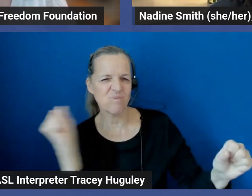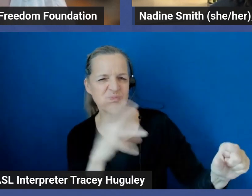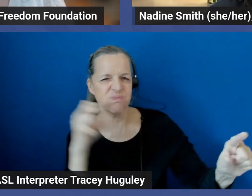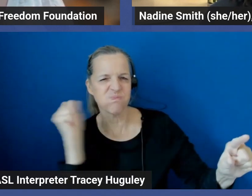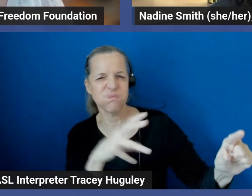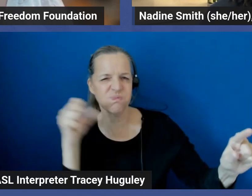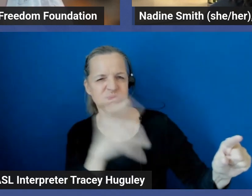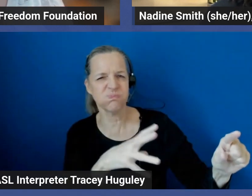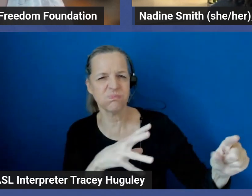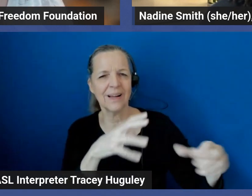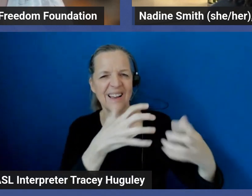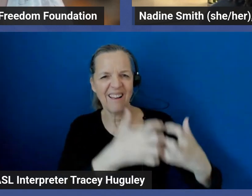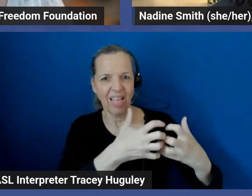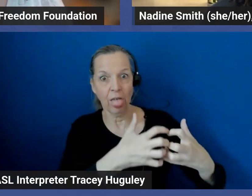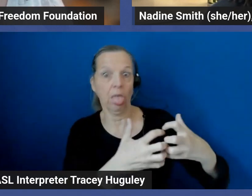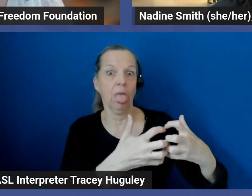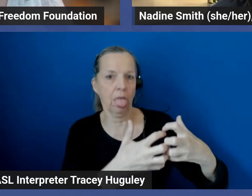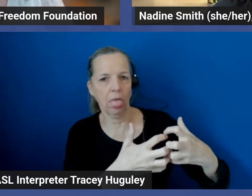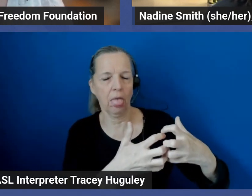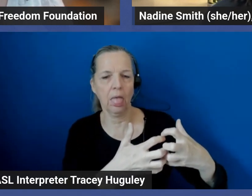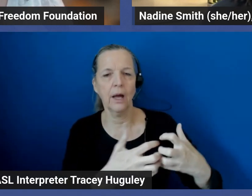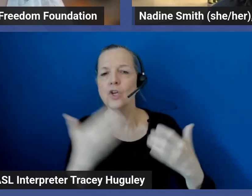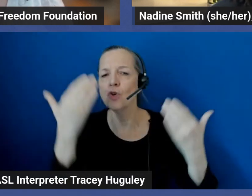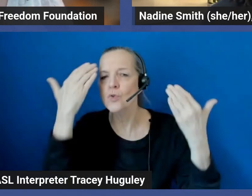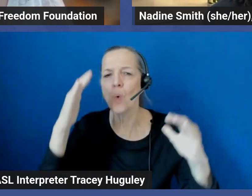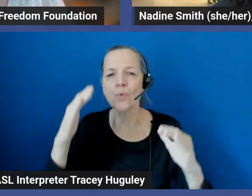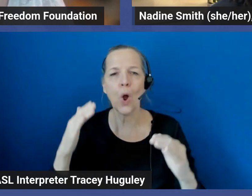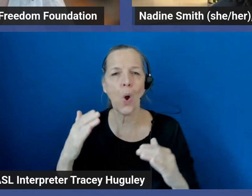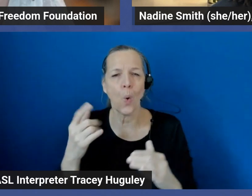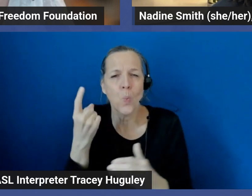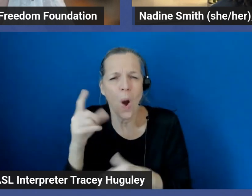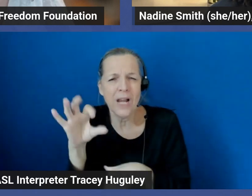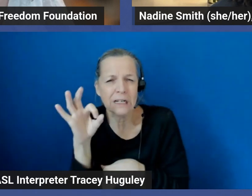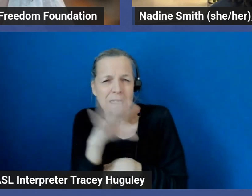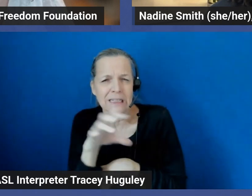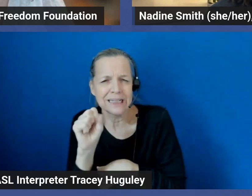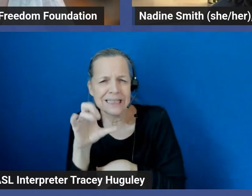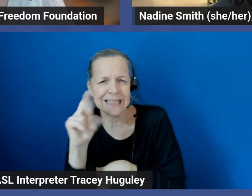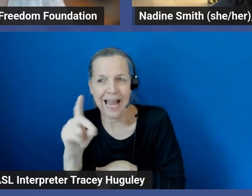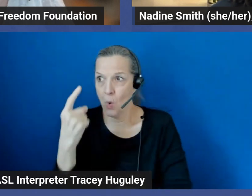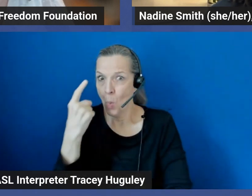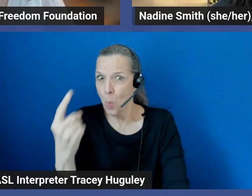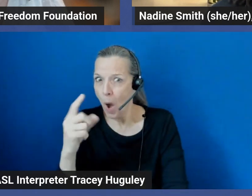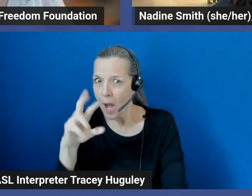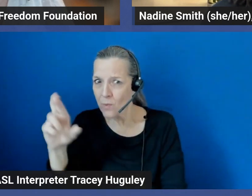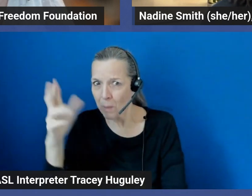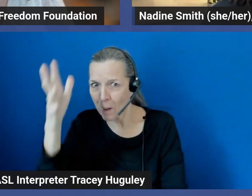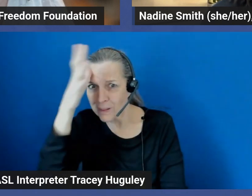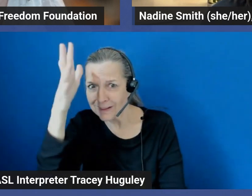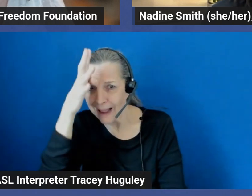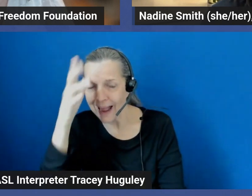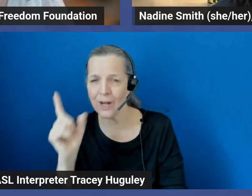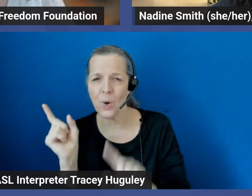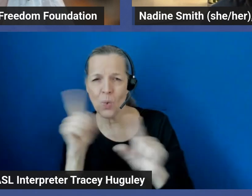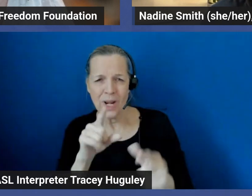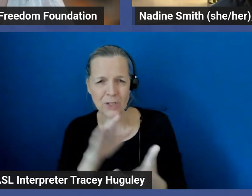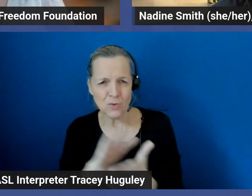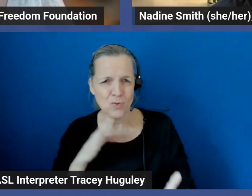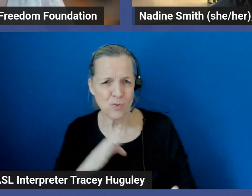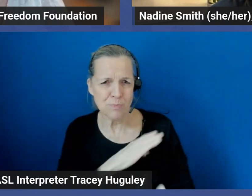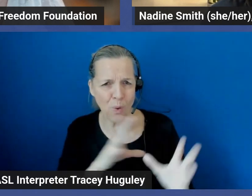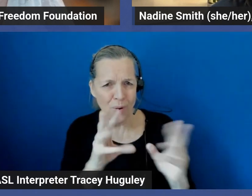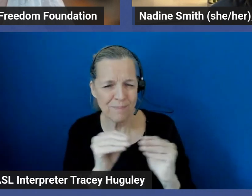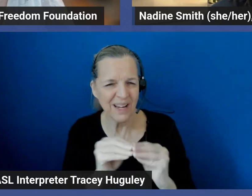be. It might be that Republican dad who came to the school board meeting, who never thought he'd have to go to a school board meeting